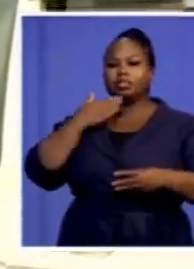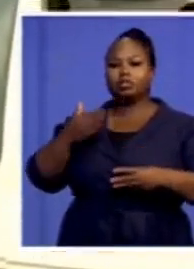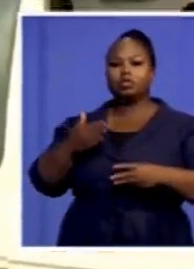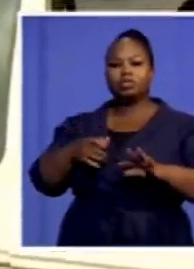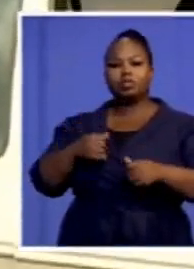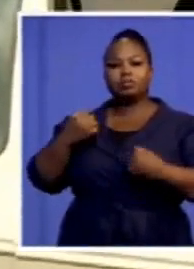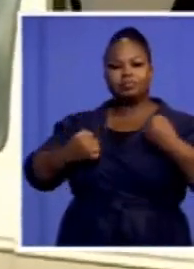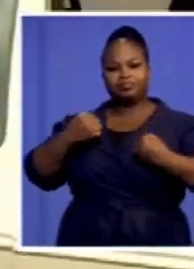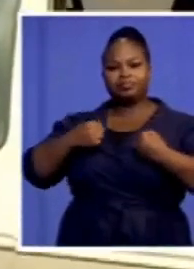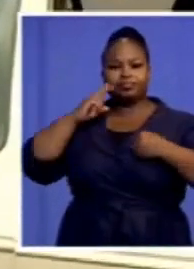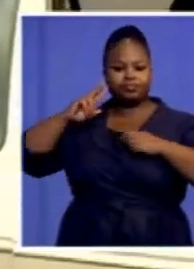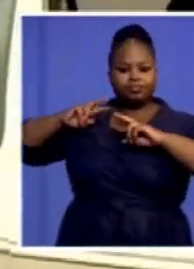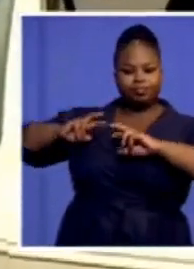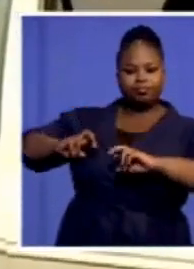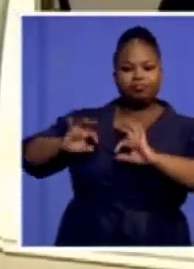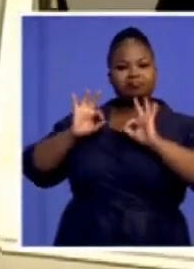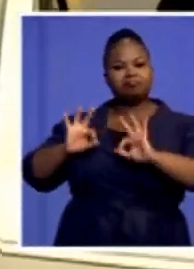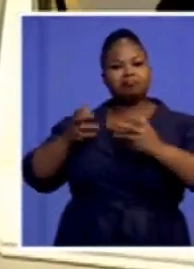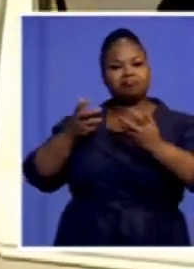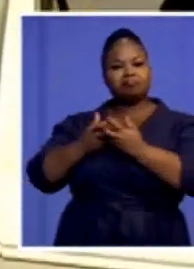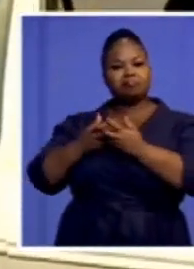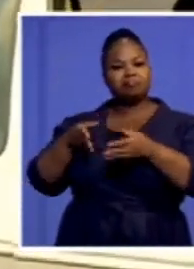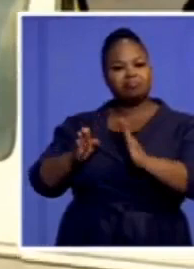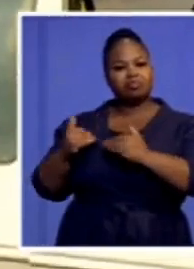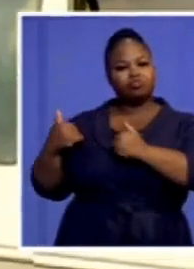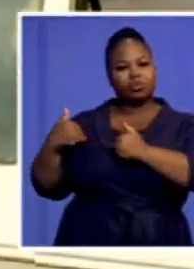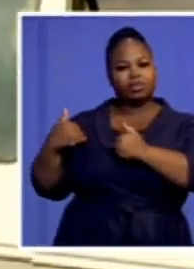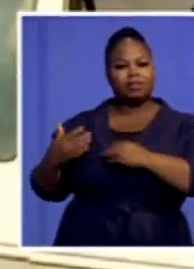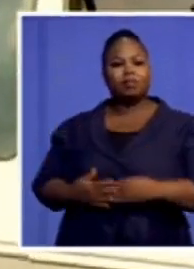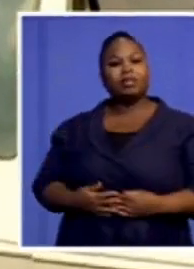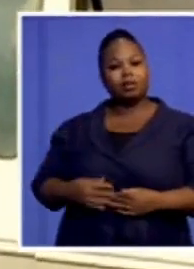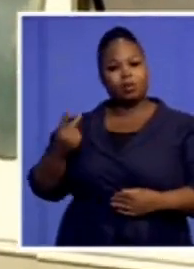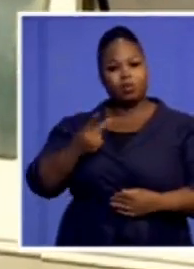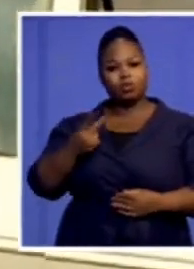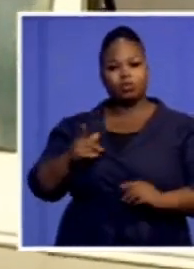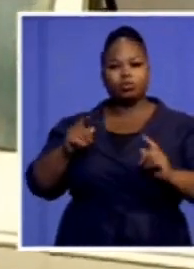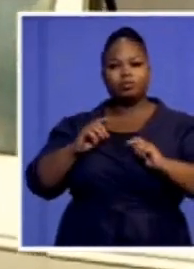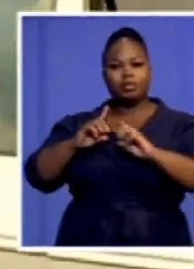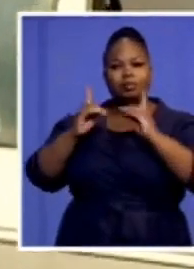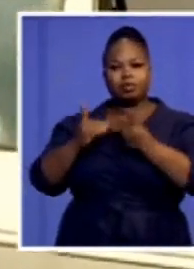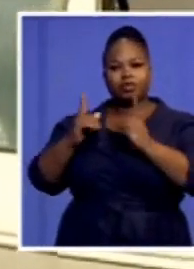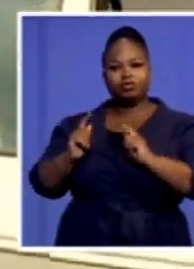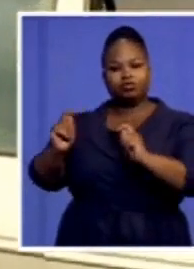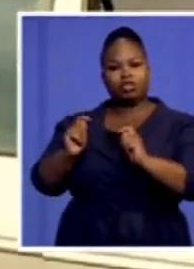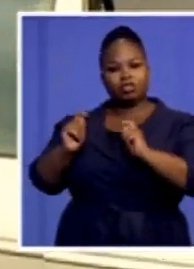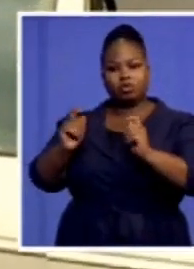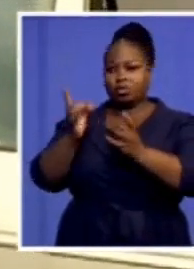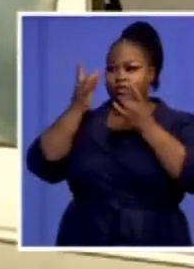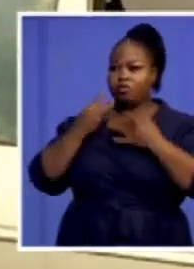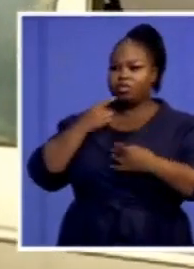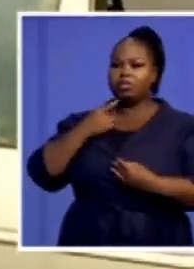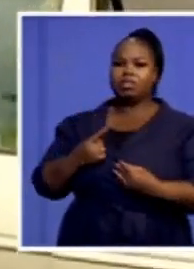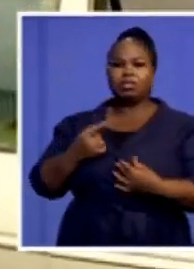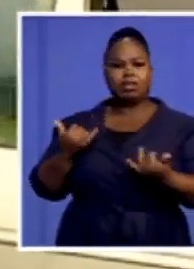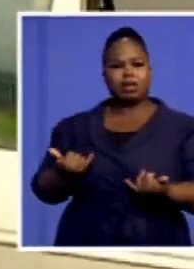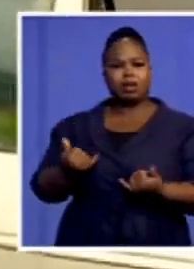roadworthiness. We've also been told by the transport department that figures of vehicles that have passed the